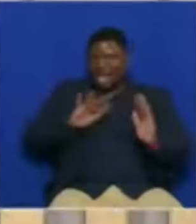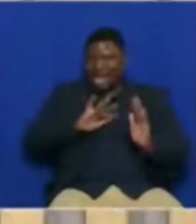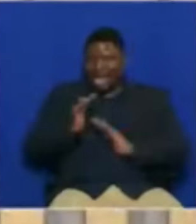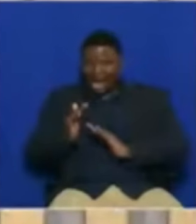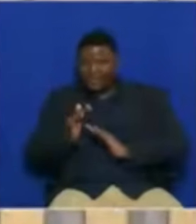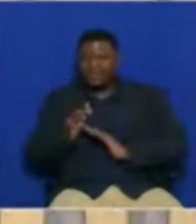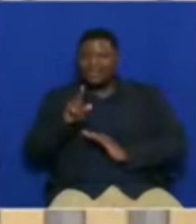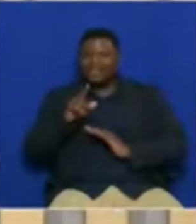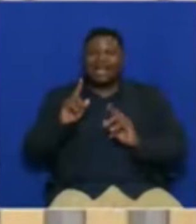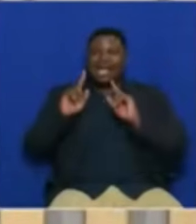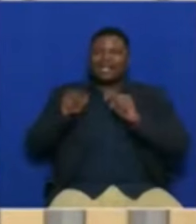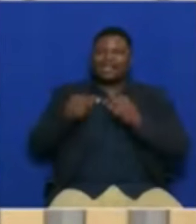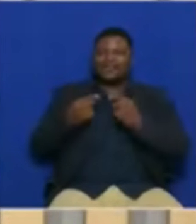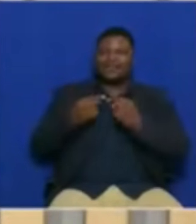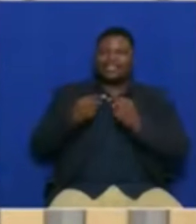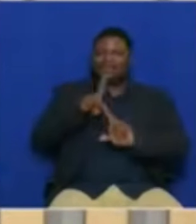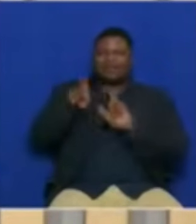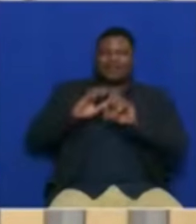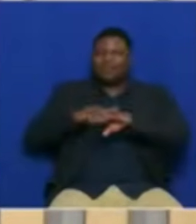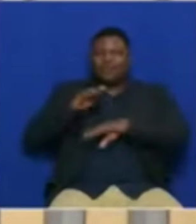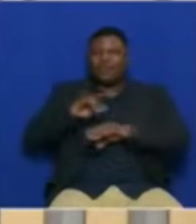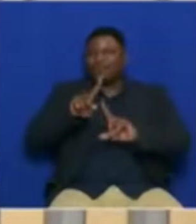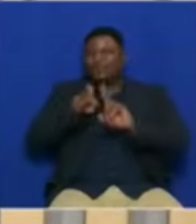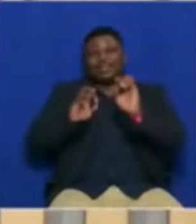you. If we then